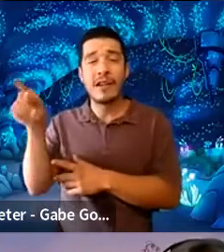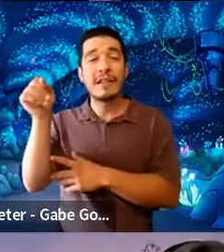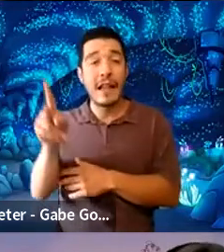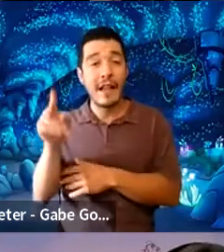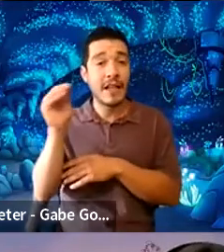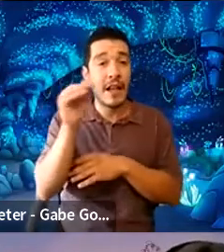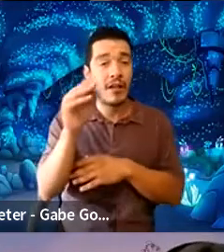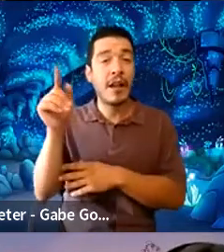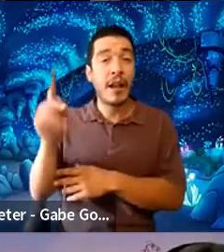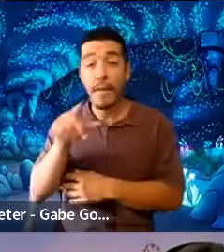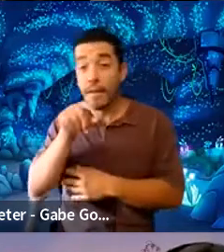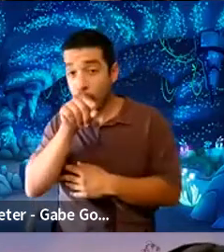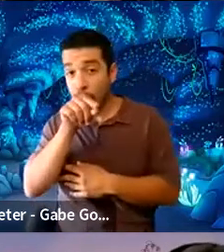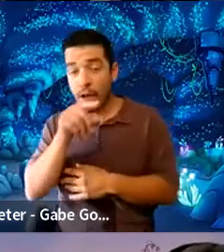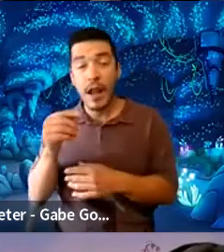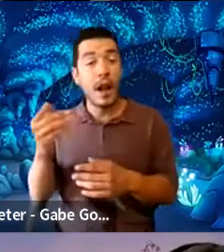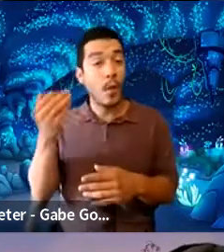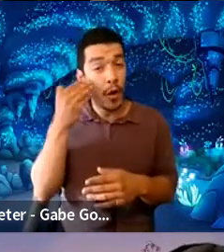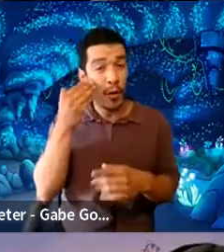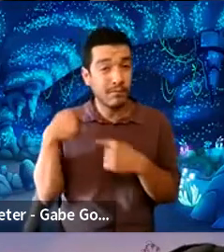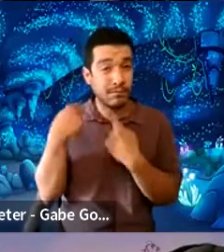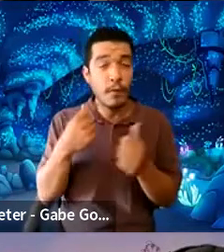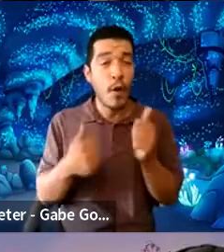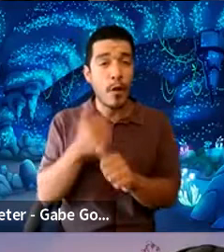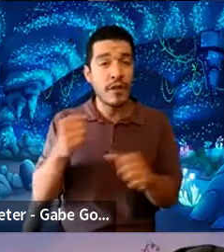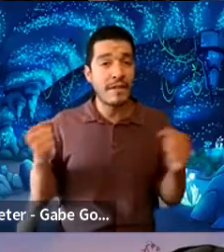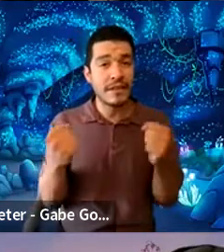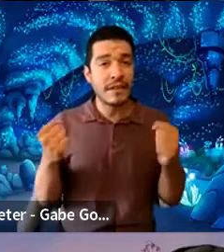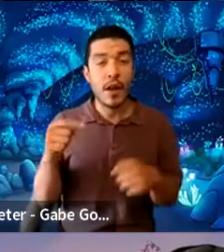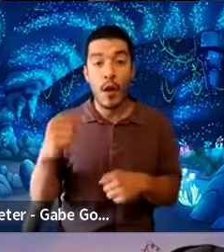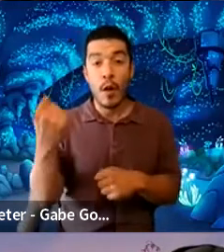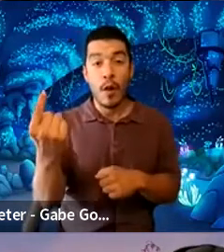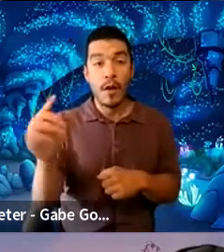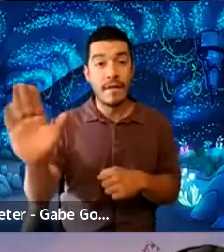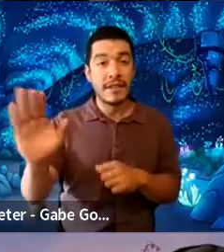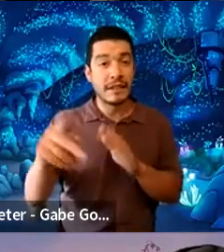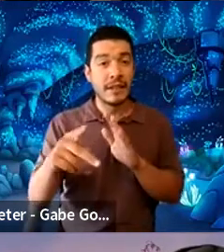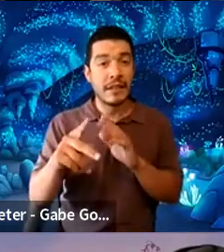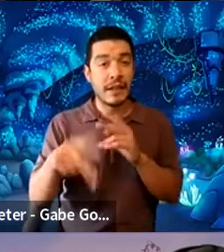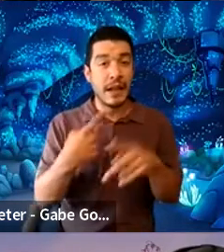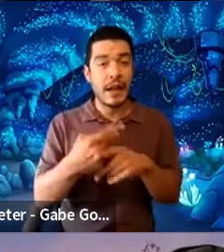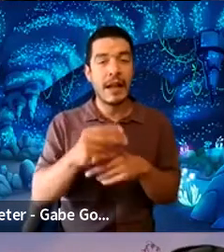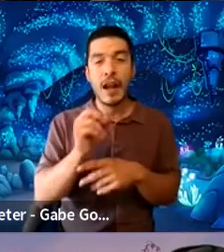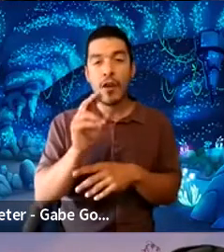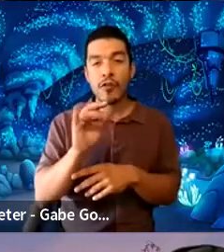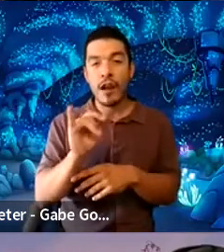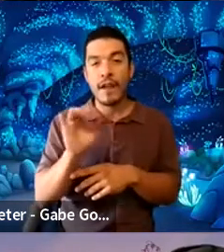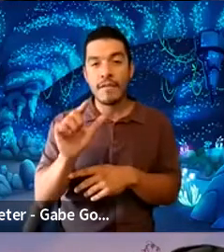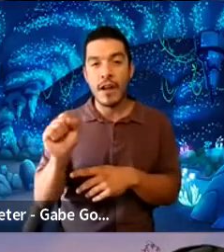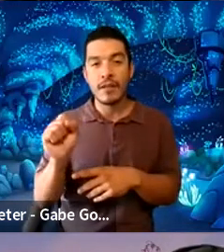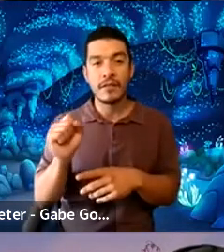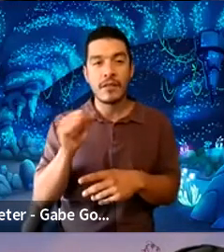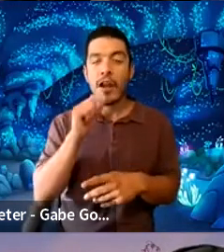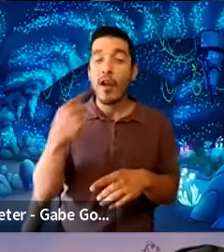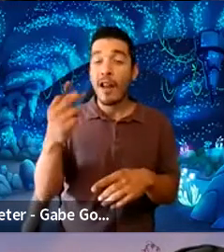dinosaur and half bird. And as far as we know, for most of the season, the only one of his kind in Rocky Falls. So in addition to just